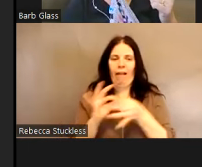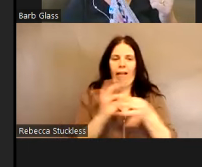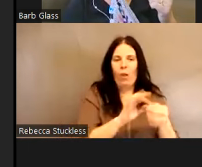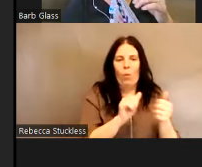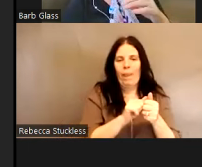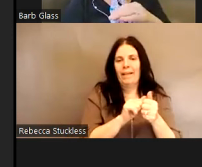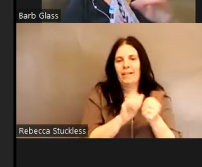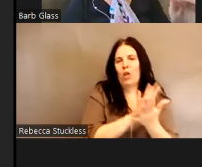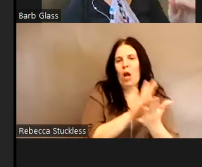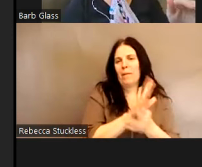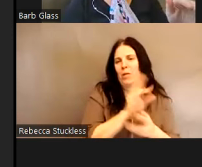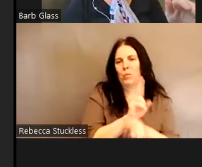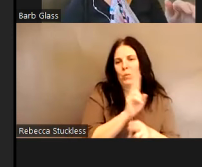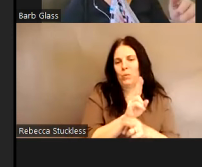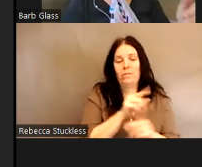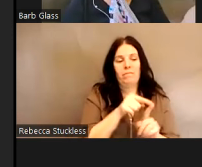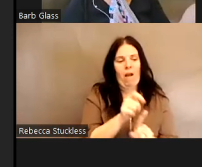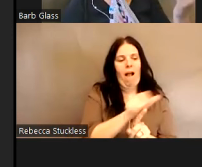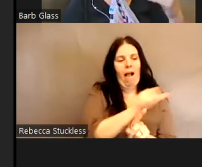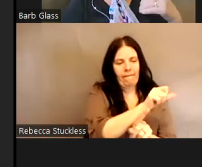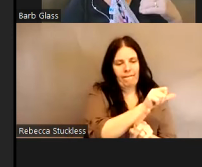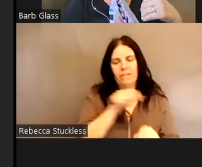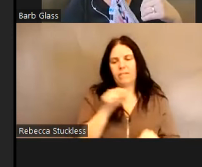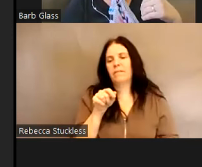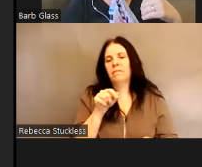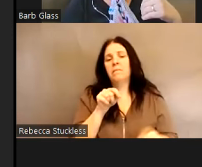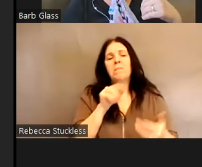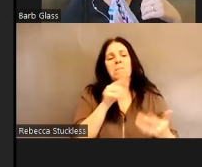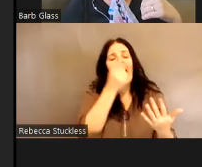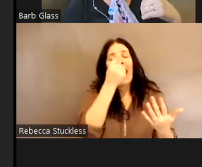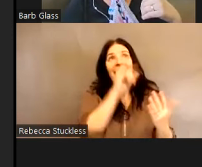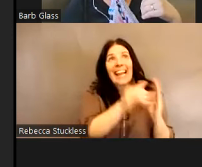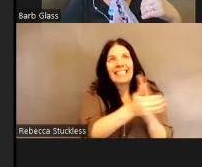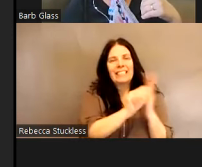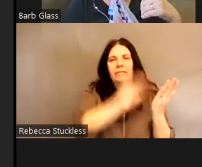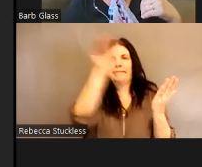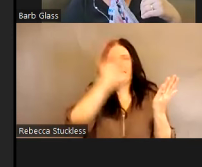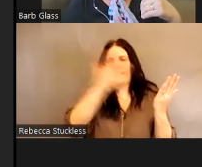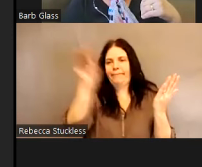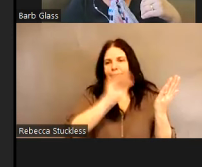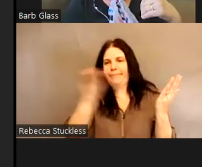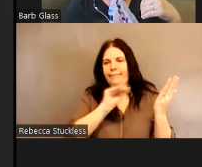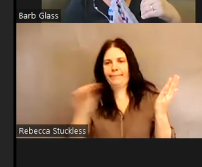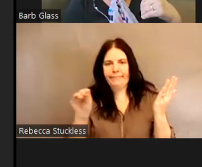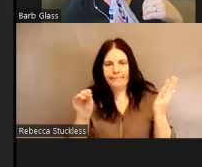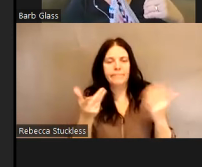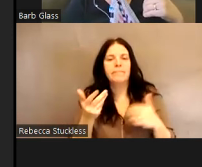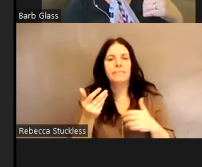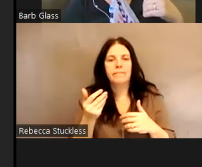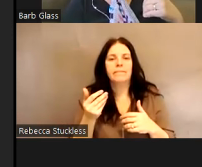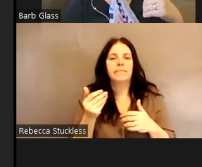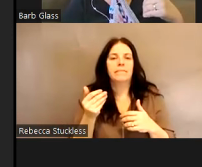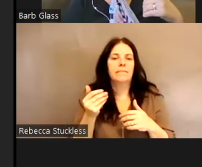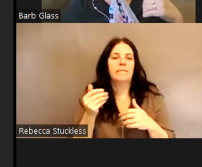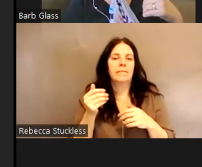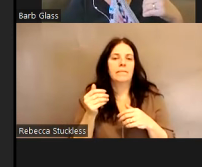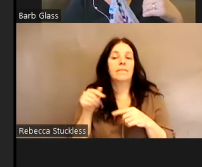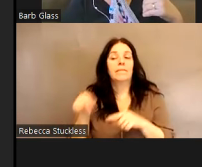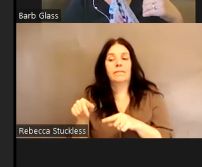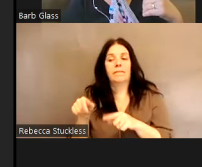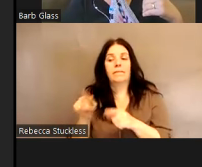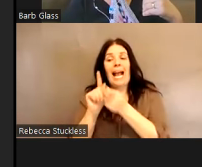just that document use is gone, embedded in other of the new skills for success, and